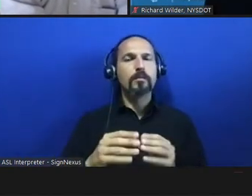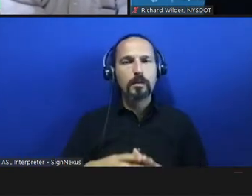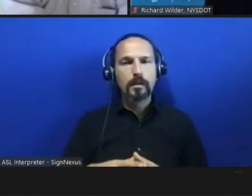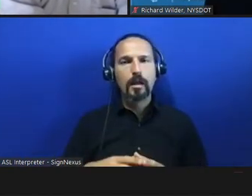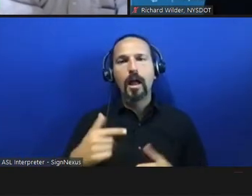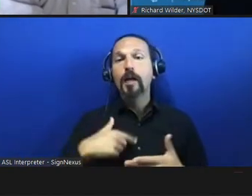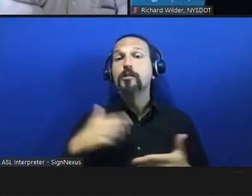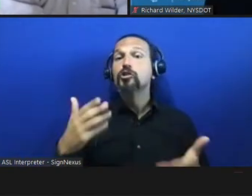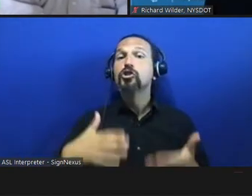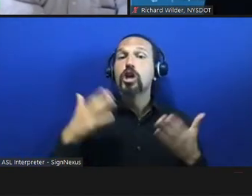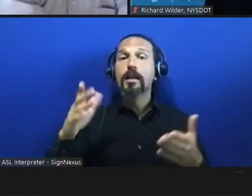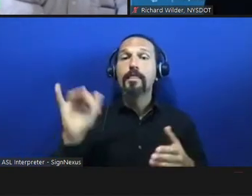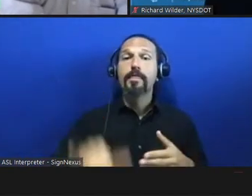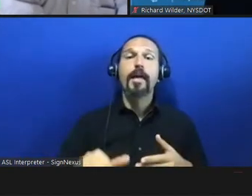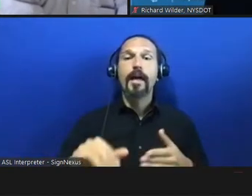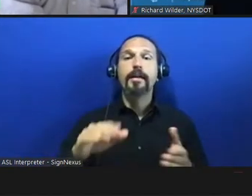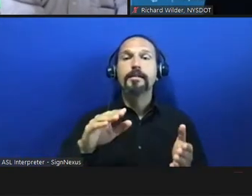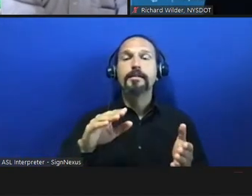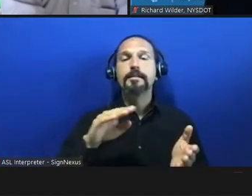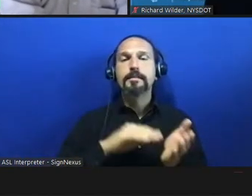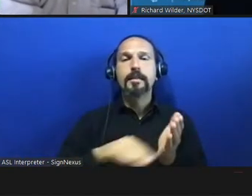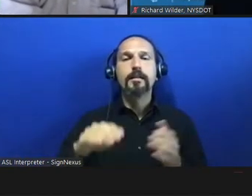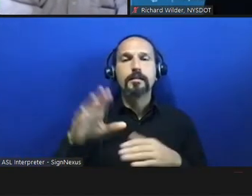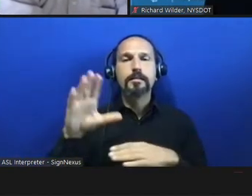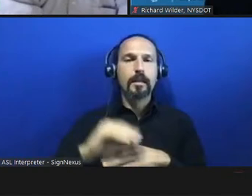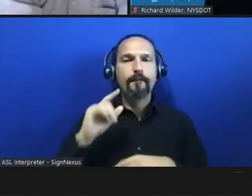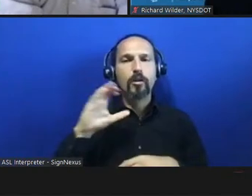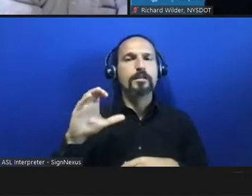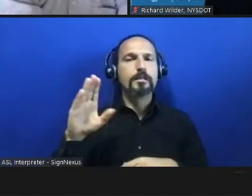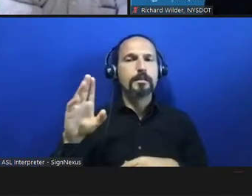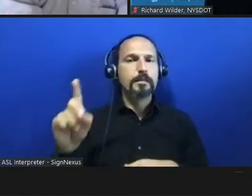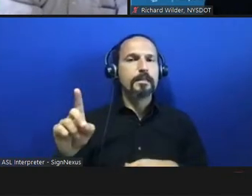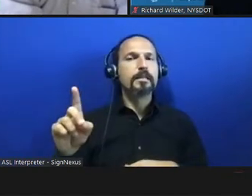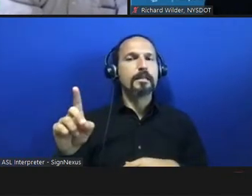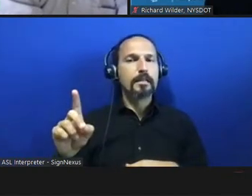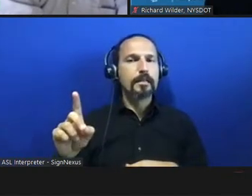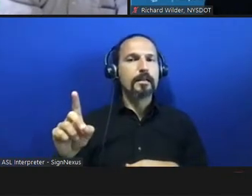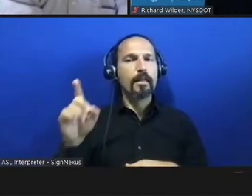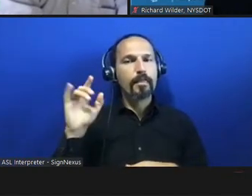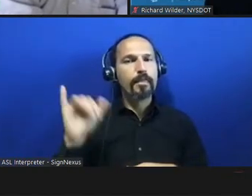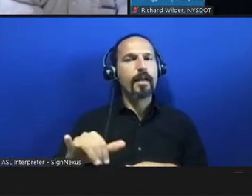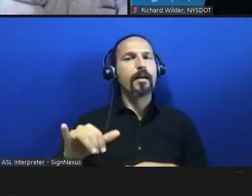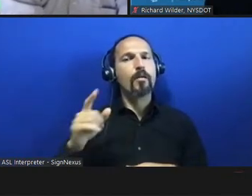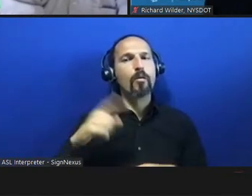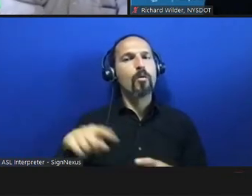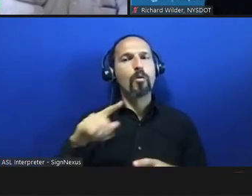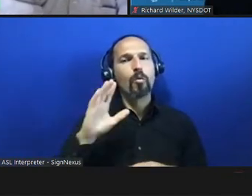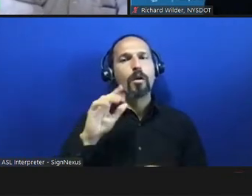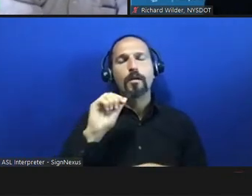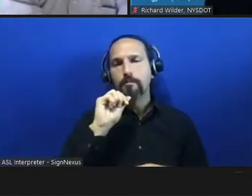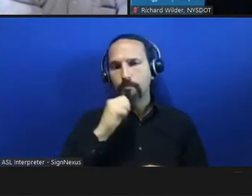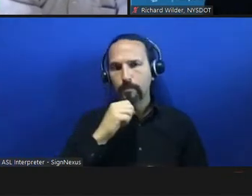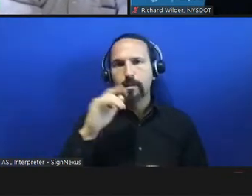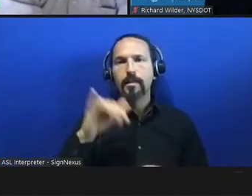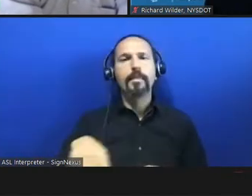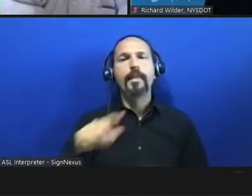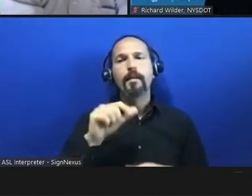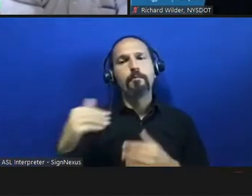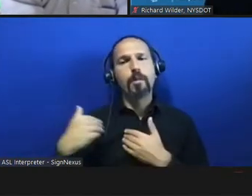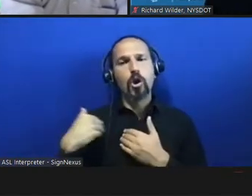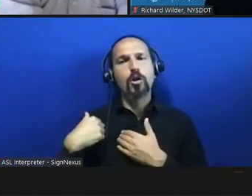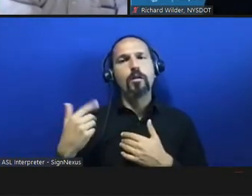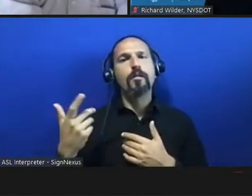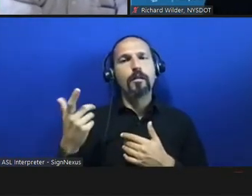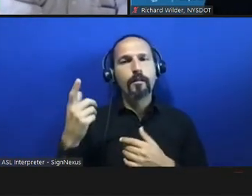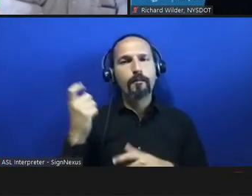I suggest an exemption or discount for CBD residents as this will as they will bear an unfair burden just by